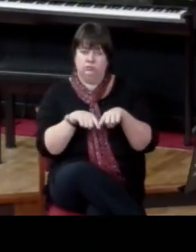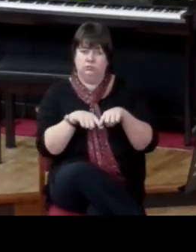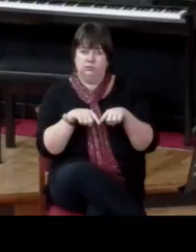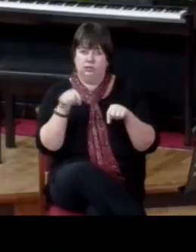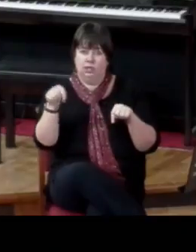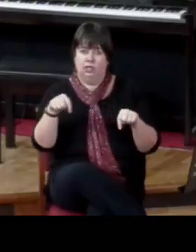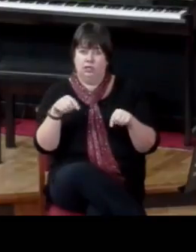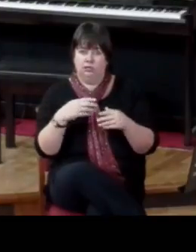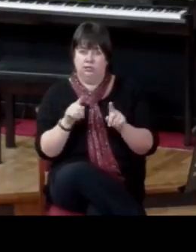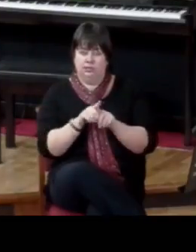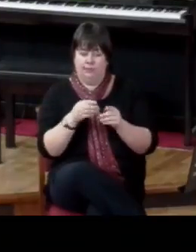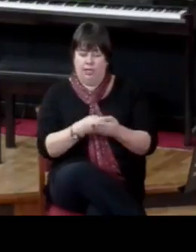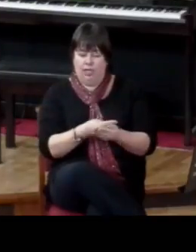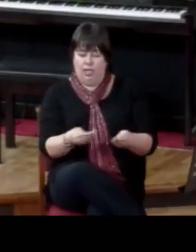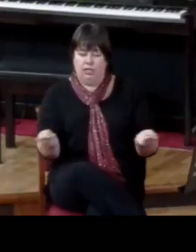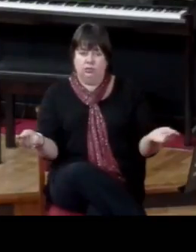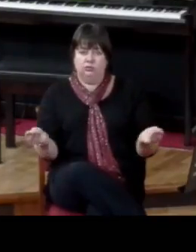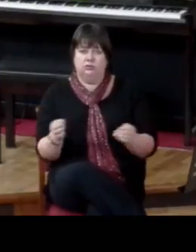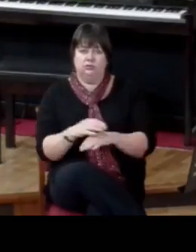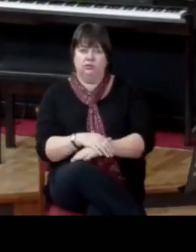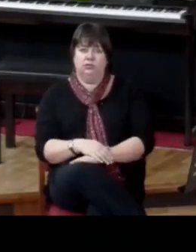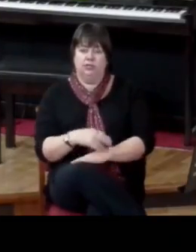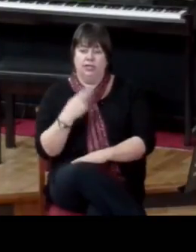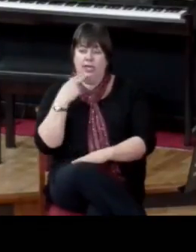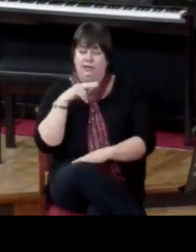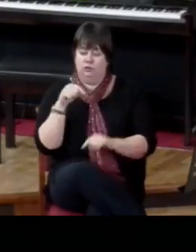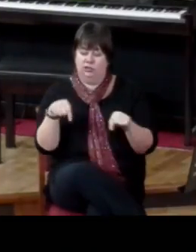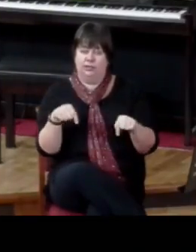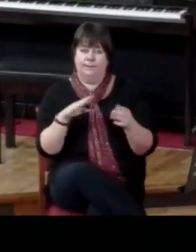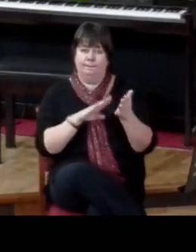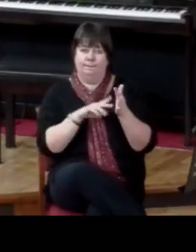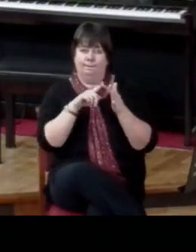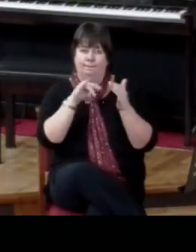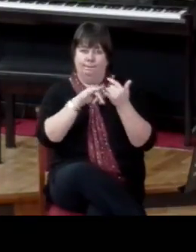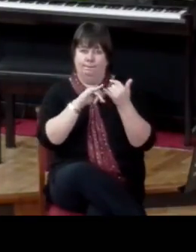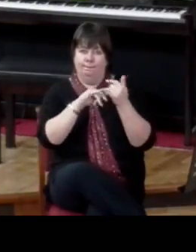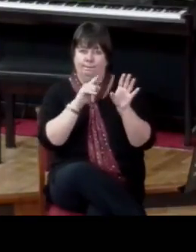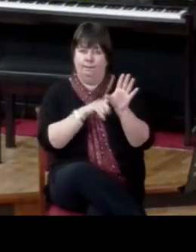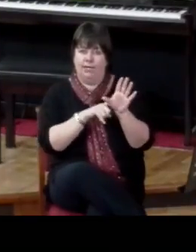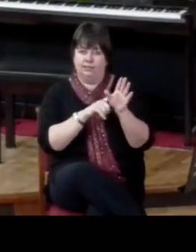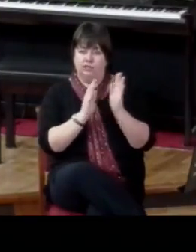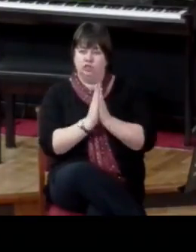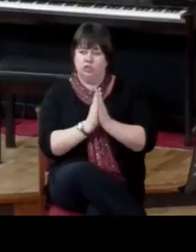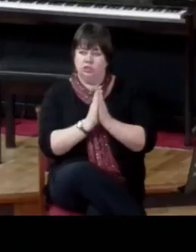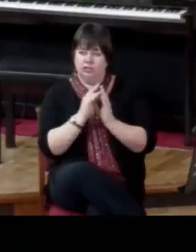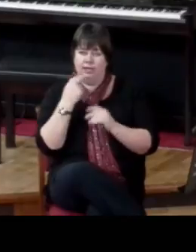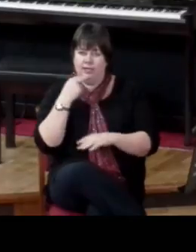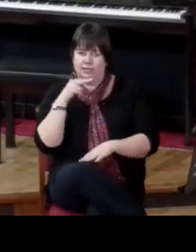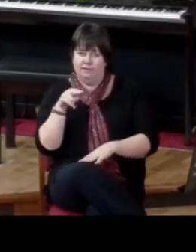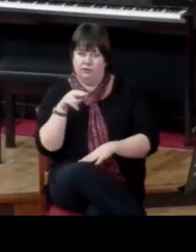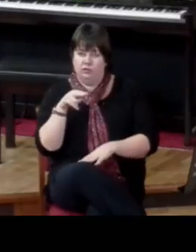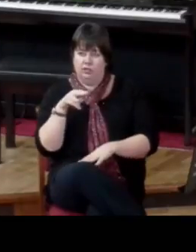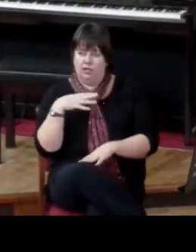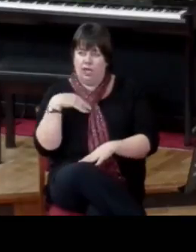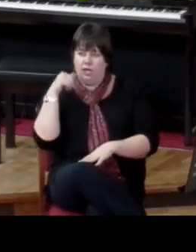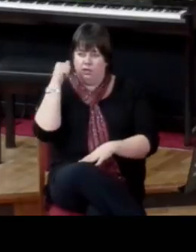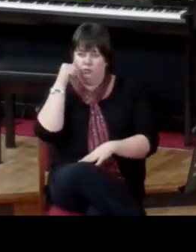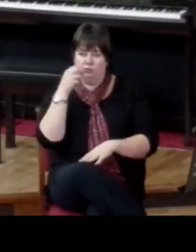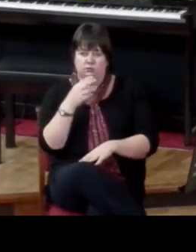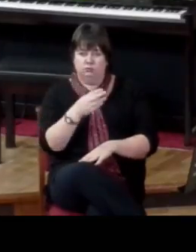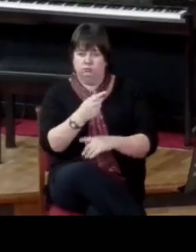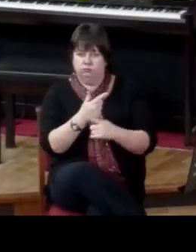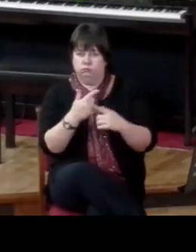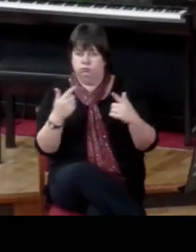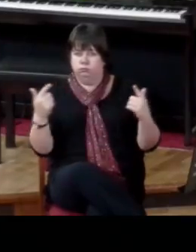say this afternoon is a messy church afternoon. I know that many of you have not been to messy church